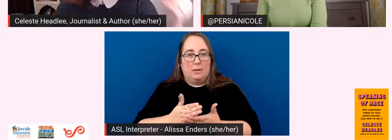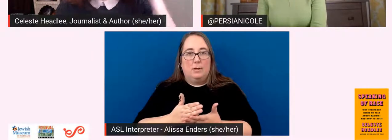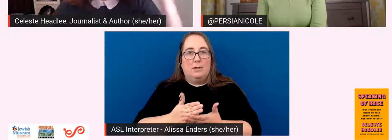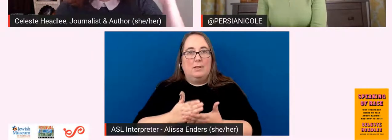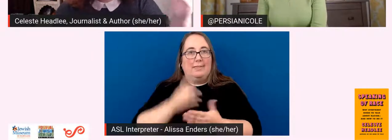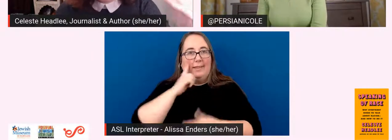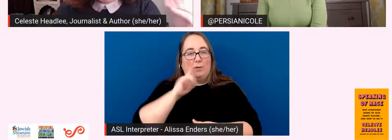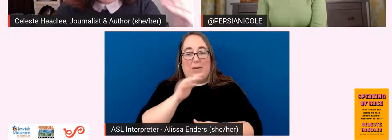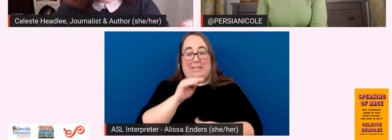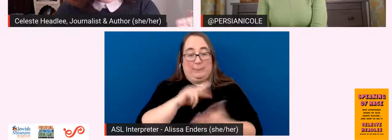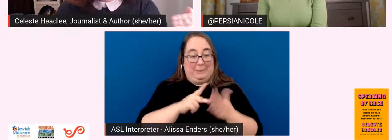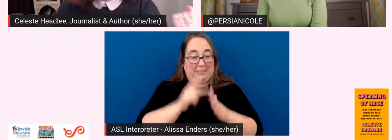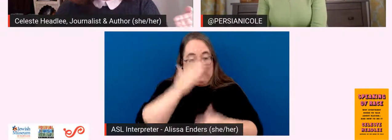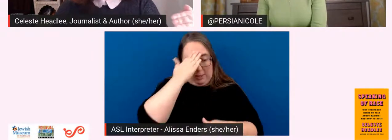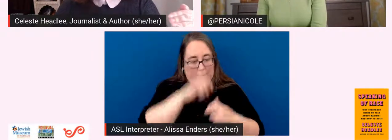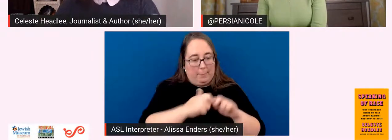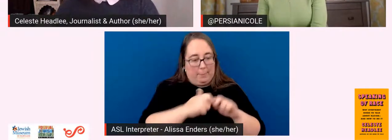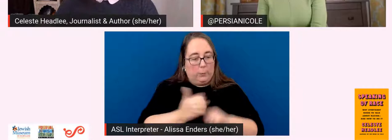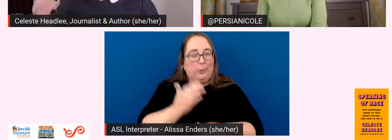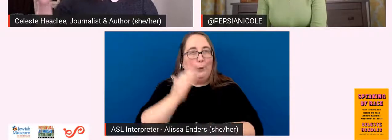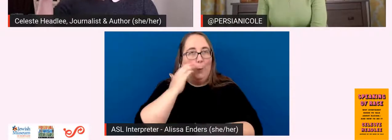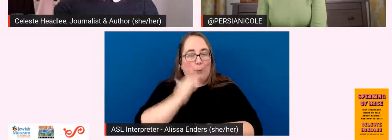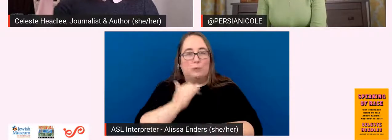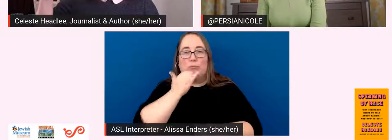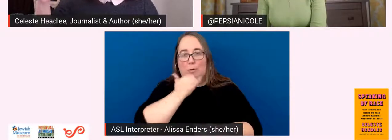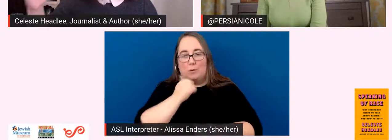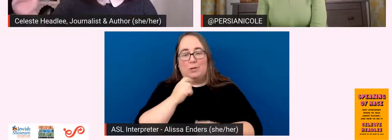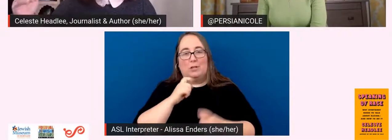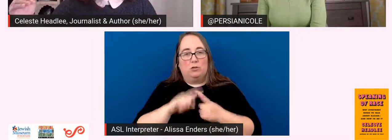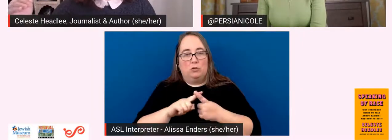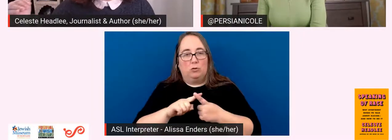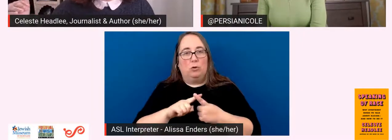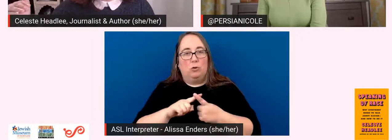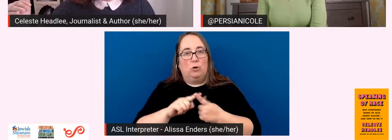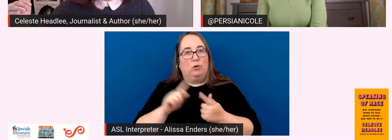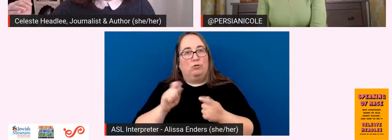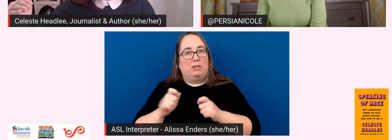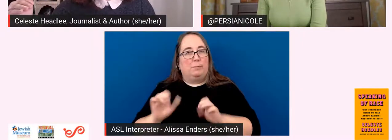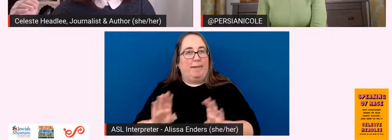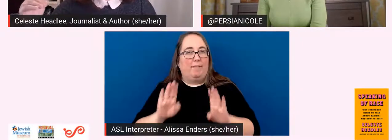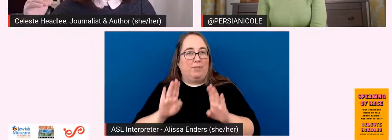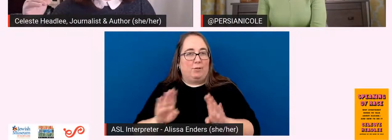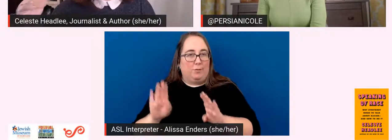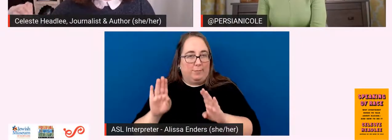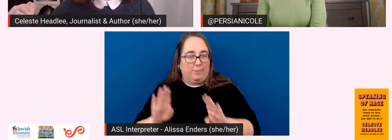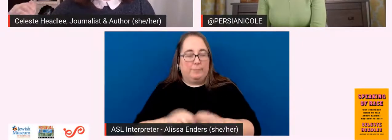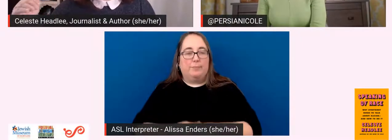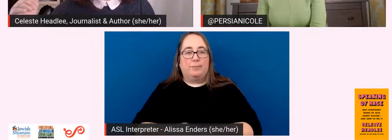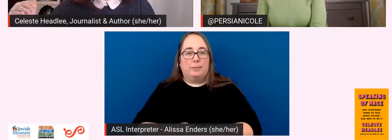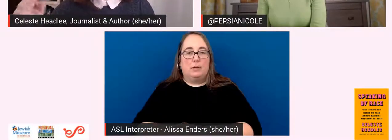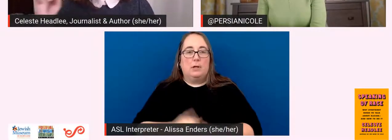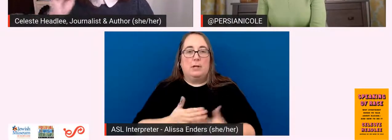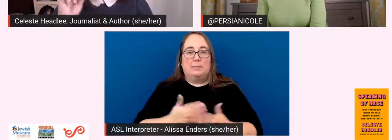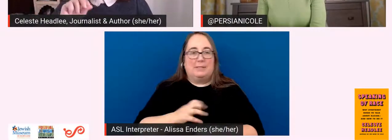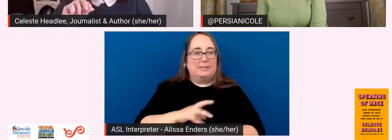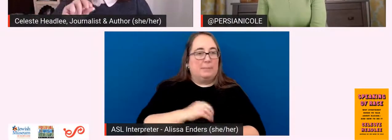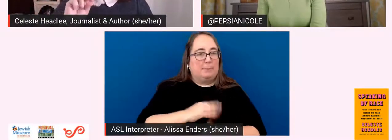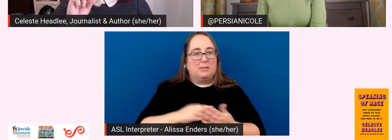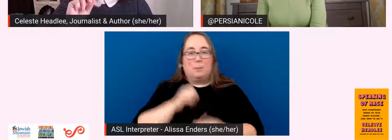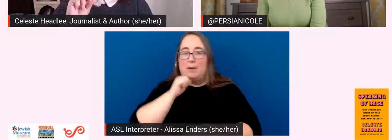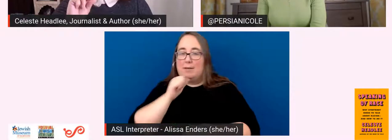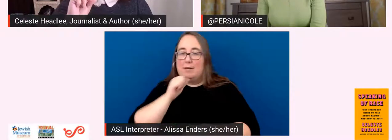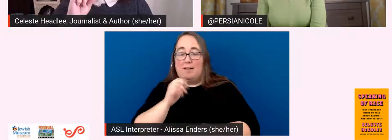problem. We know racism is wrong. We need to treat it like a behavior problem. Yeah. Some things are acceptable, some aren't. And